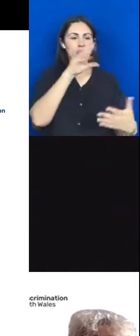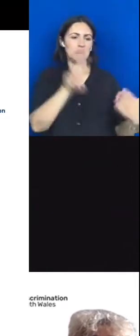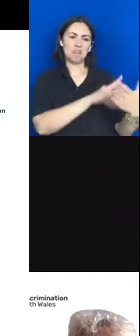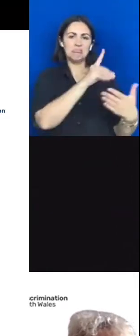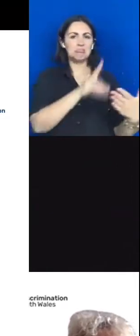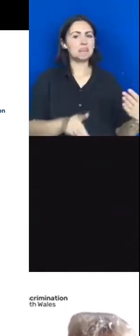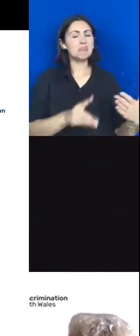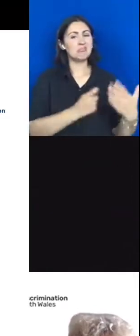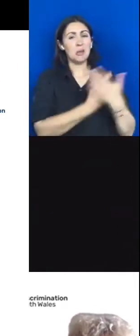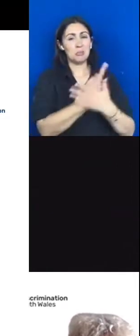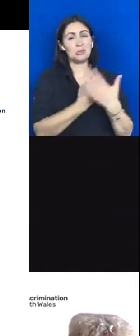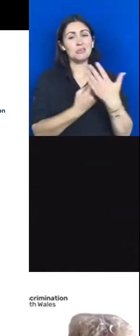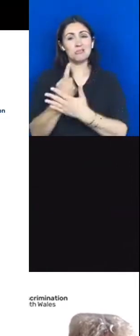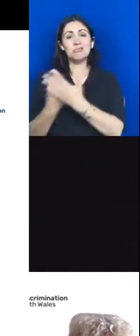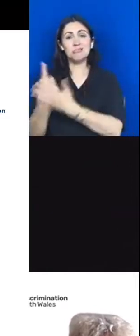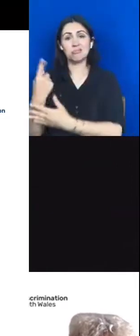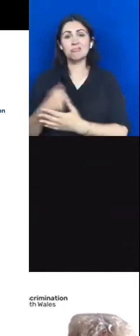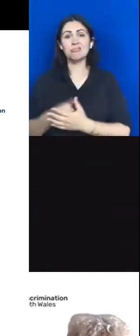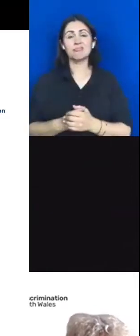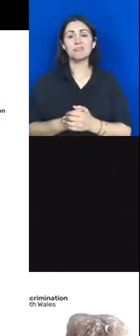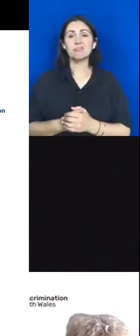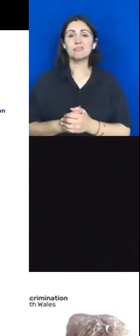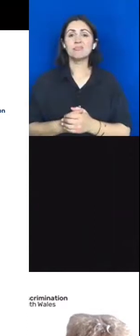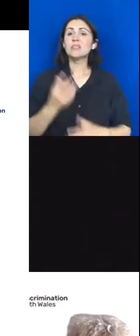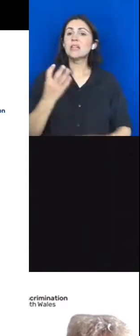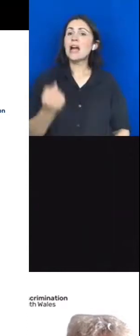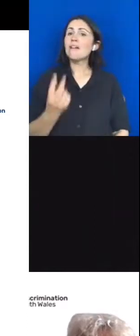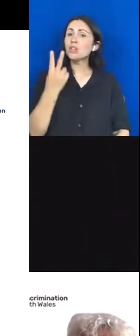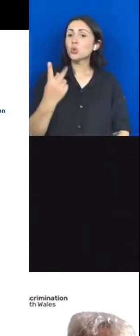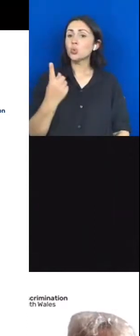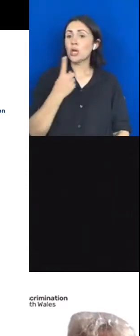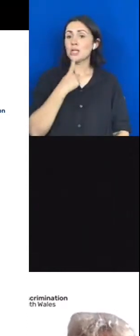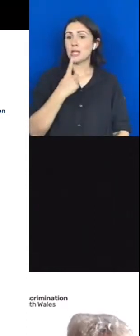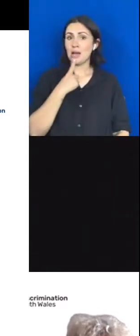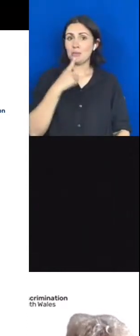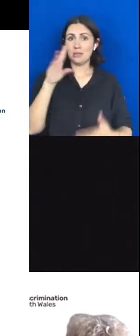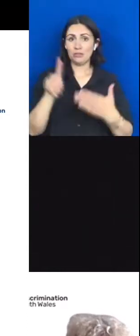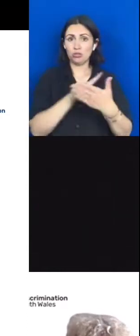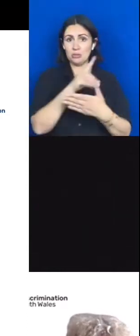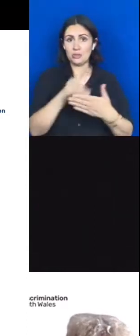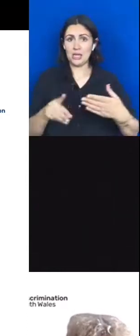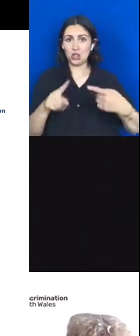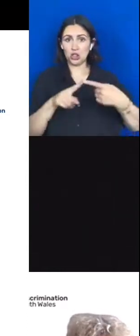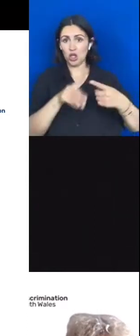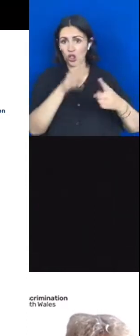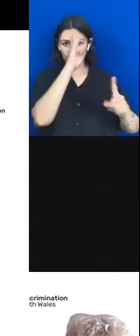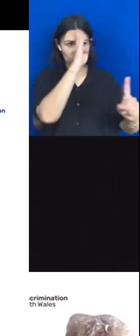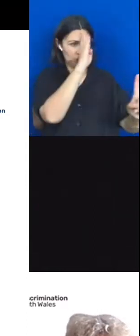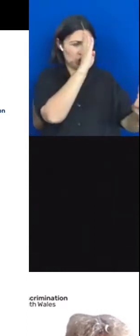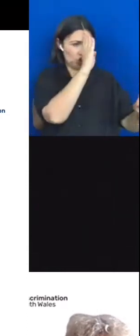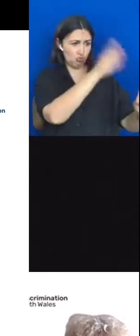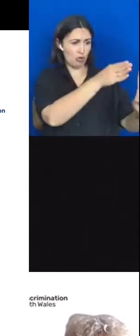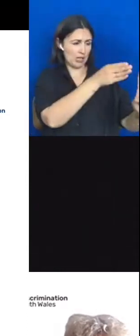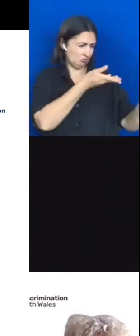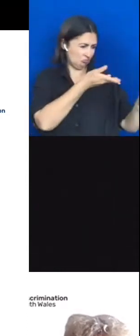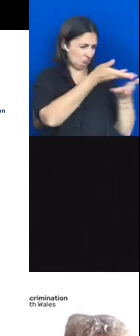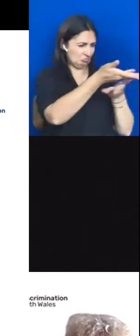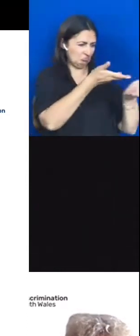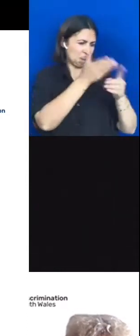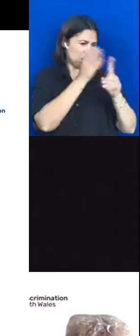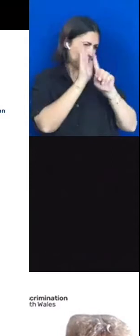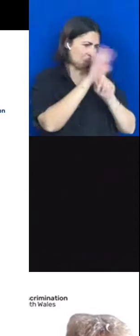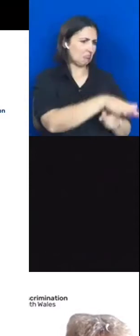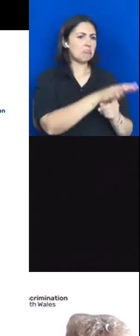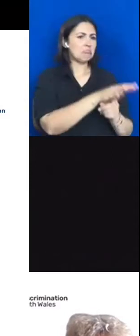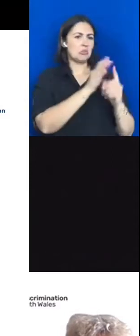There's two types of discrimination under the Act. Direct discrimination is where someone is treated less